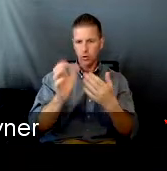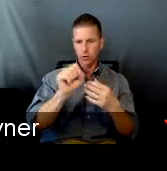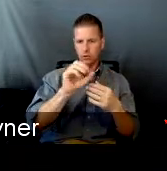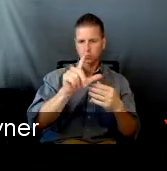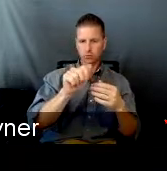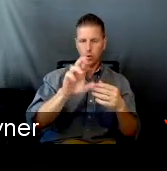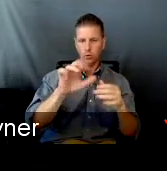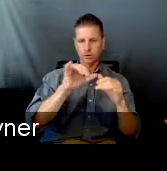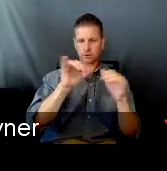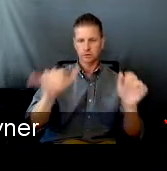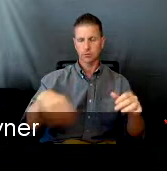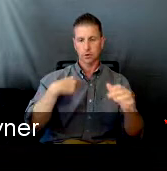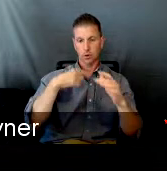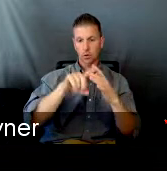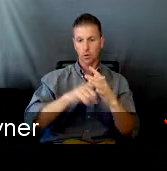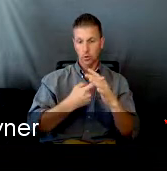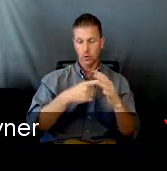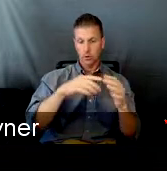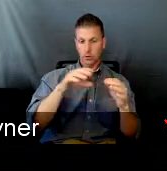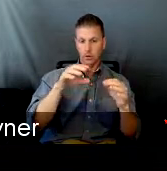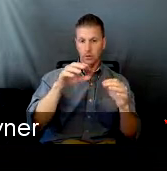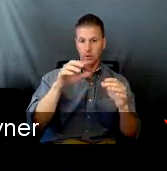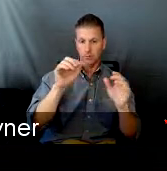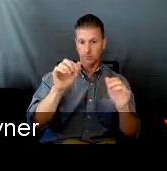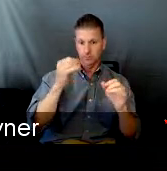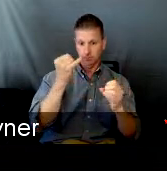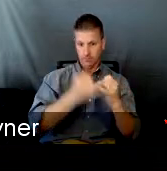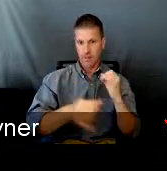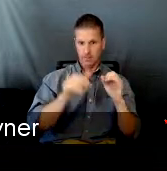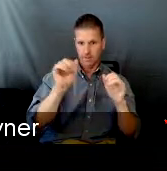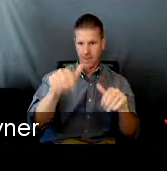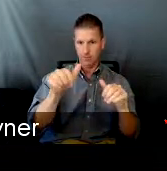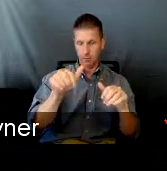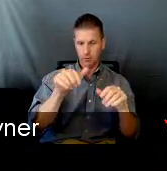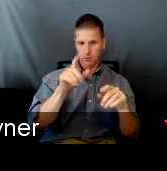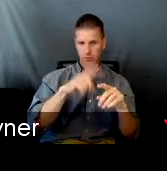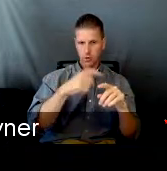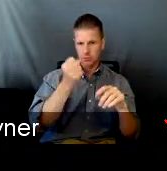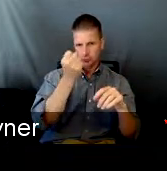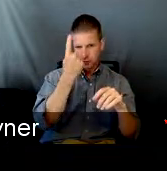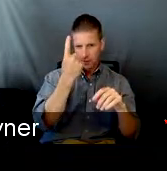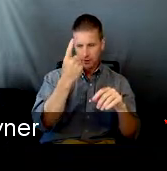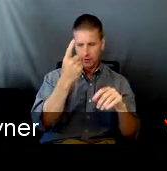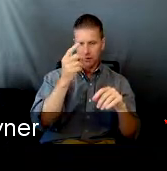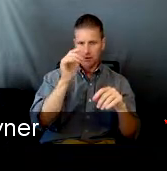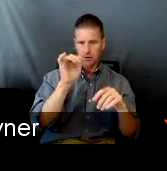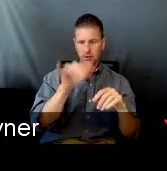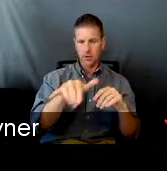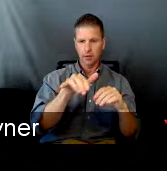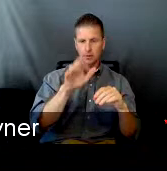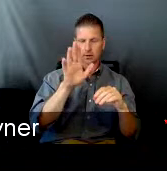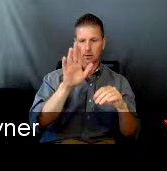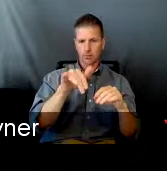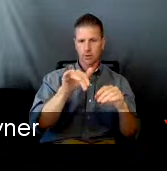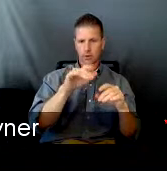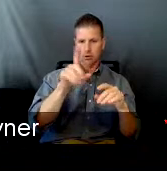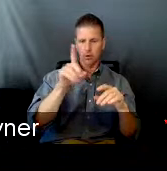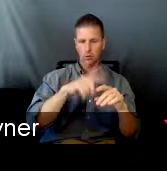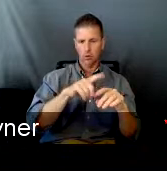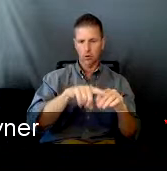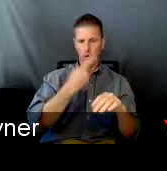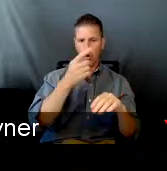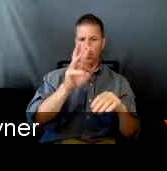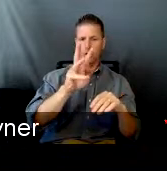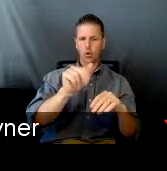and we're beginning to finally be able to get a handle on that by going to longer wavelengths